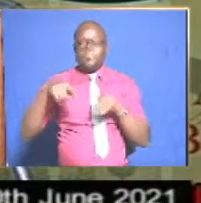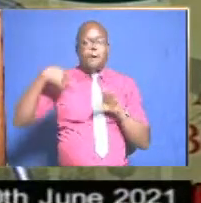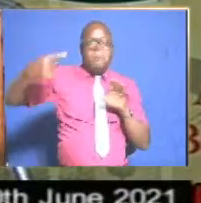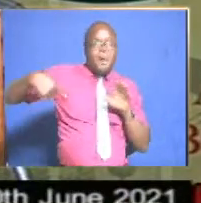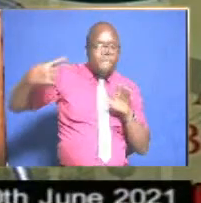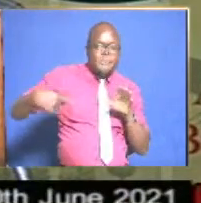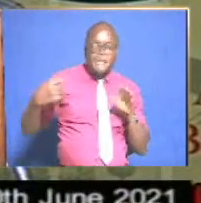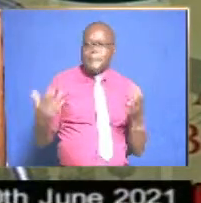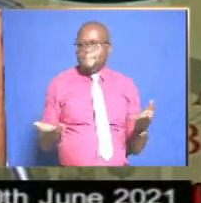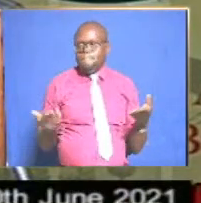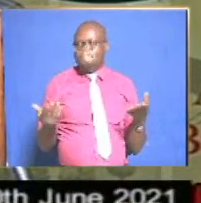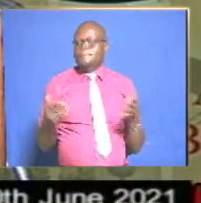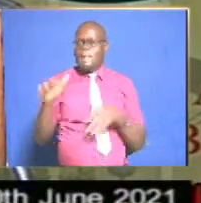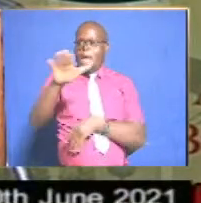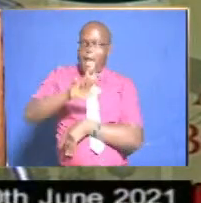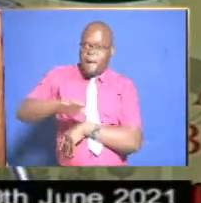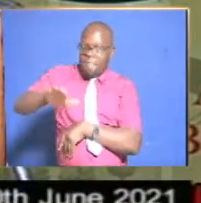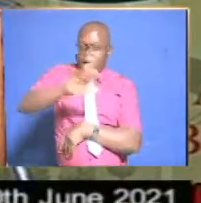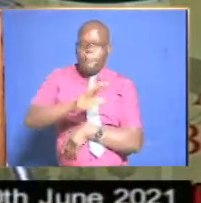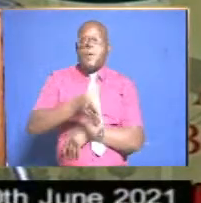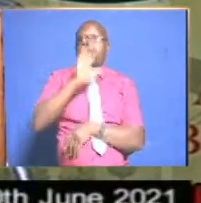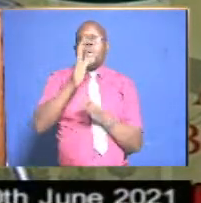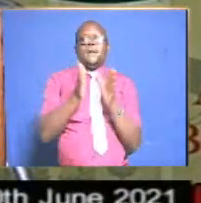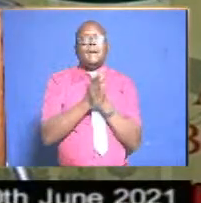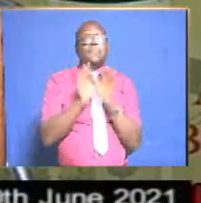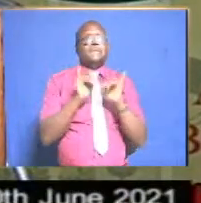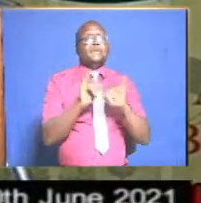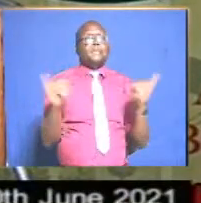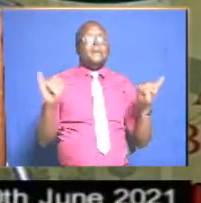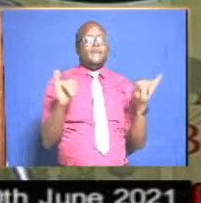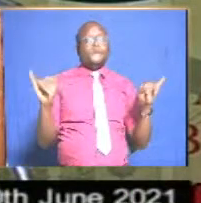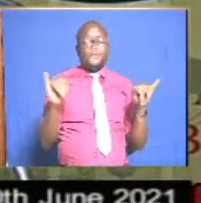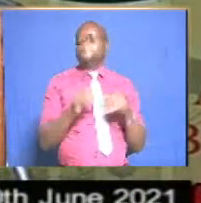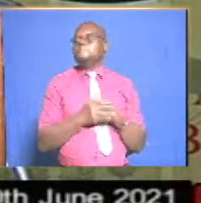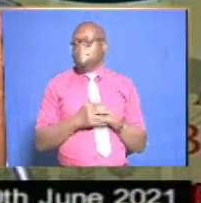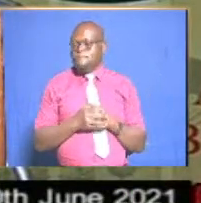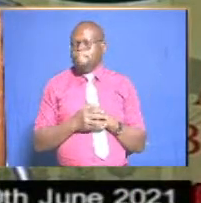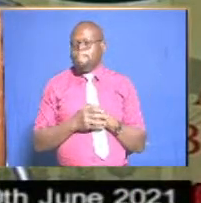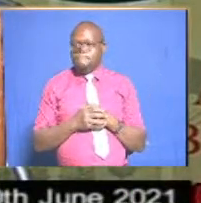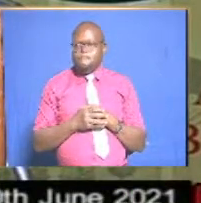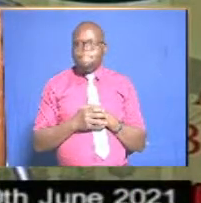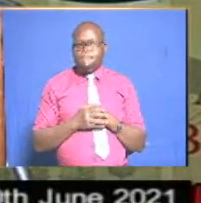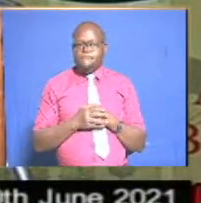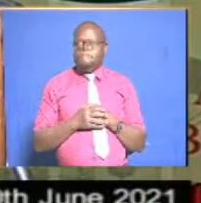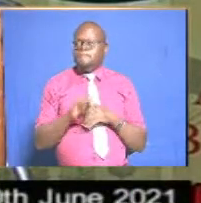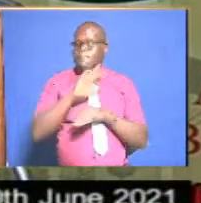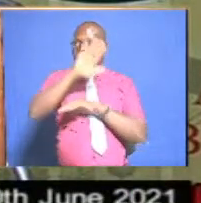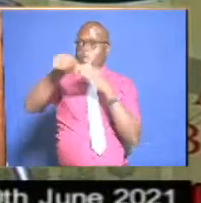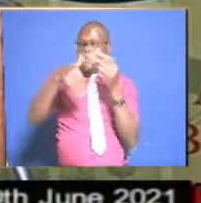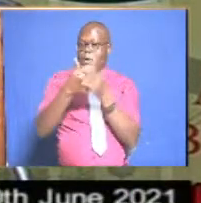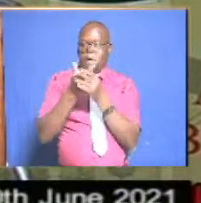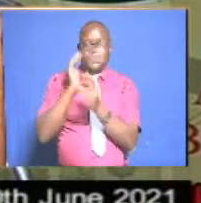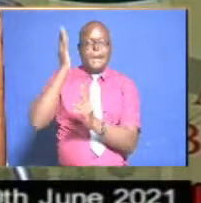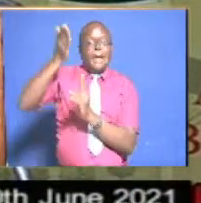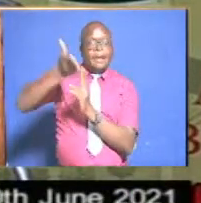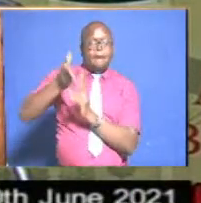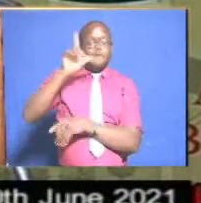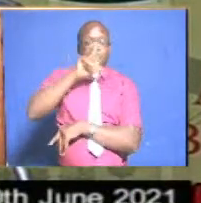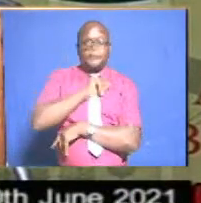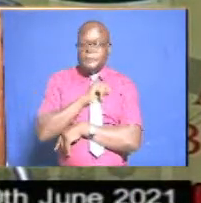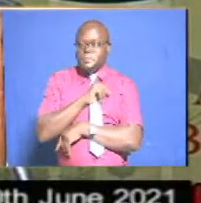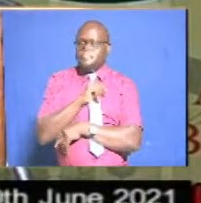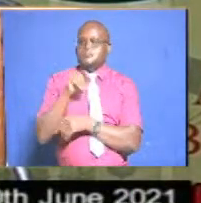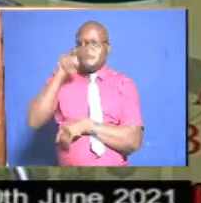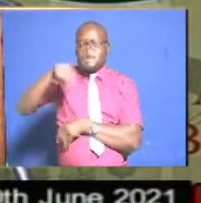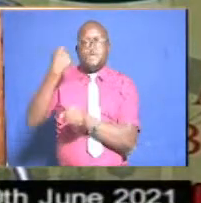manufacturing, environment, water and sanitation. Mr. Speaker, in spite of these interventions, a lot remains